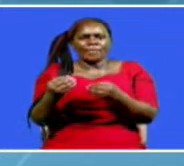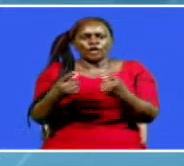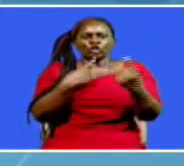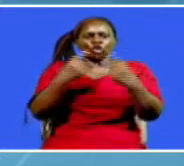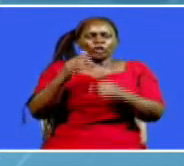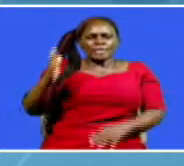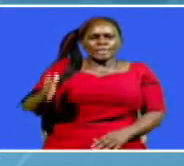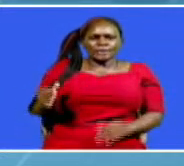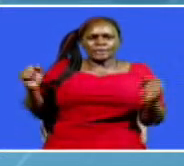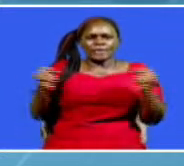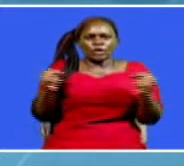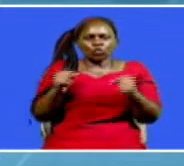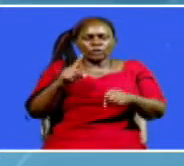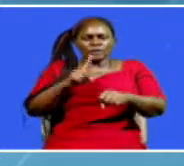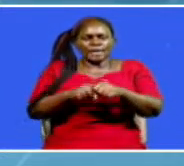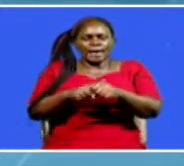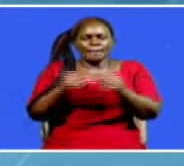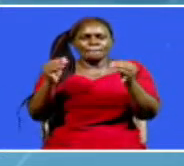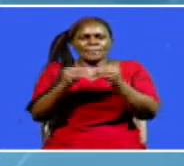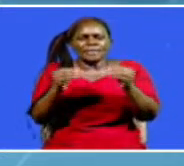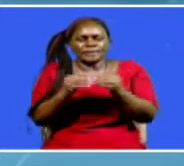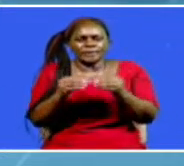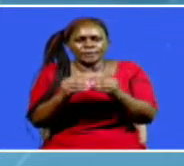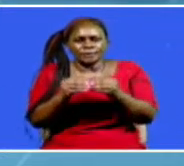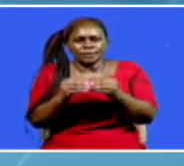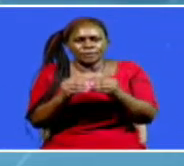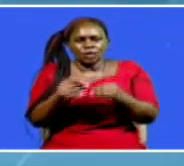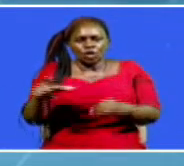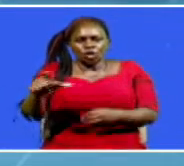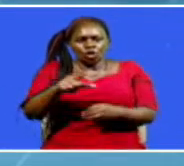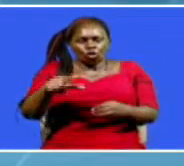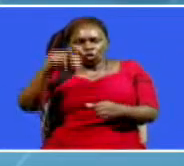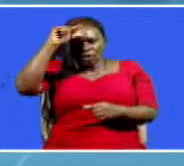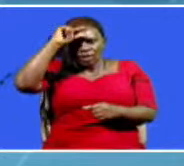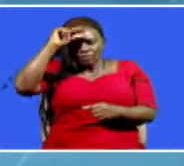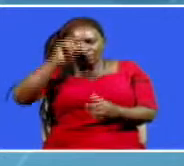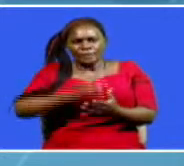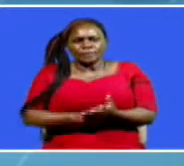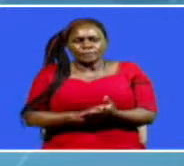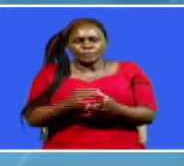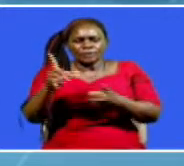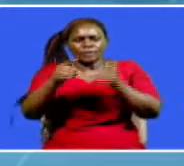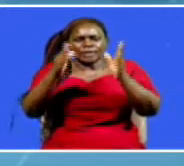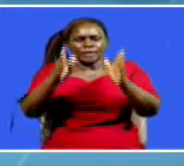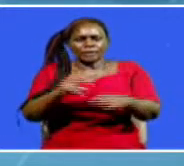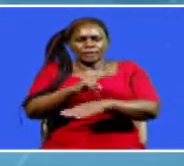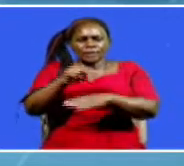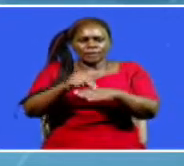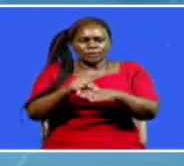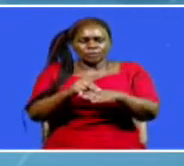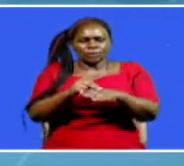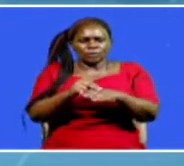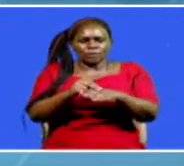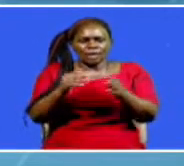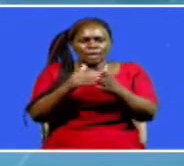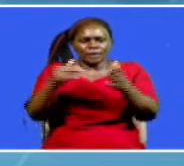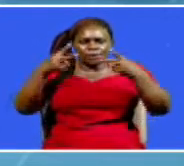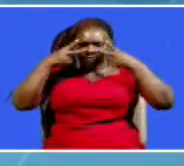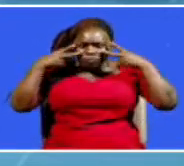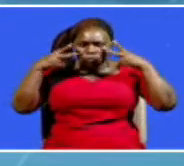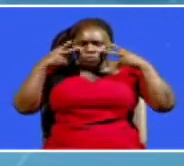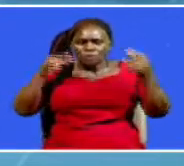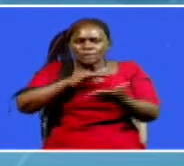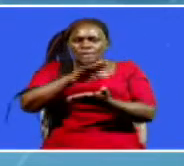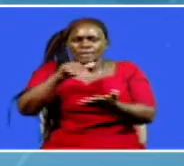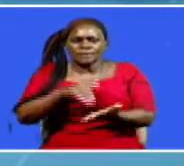speaking in Nanyuki during a meeting with religious leaders and the local administration, the director of National Counter-Terrorism Center, that